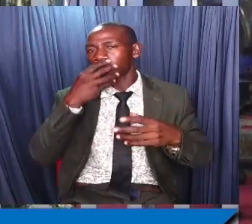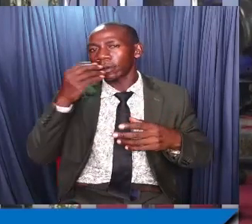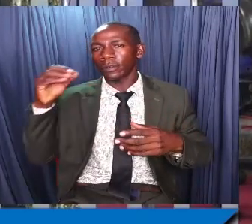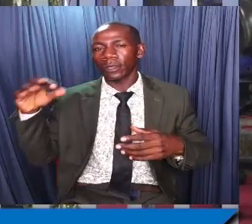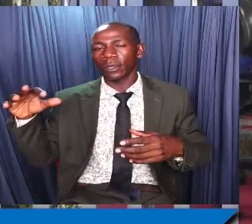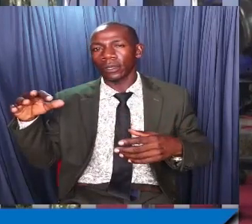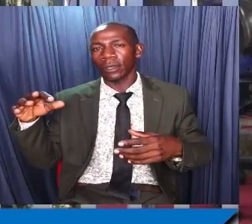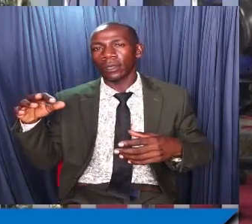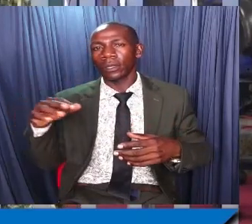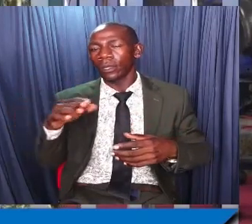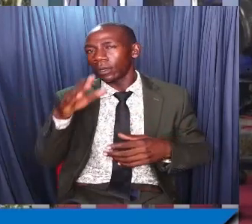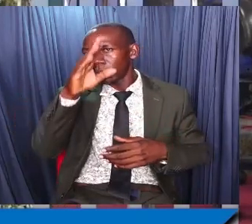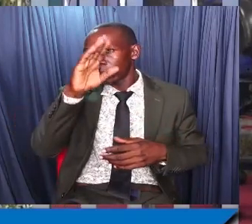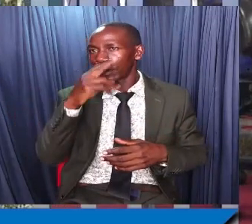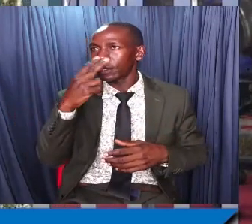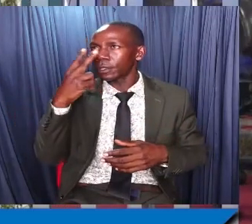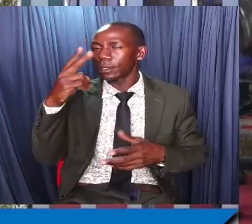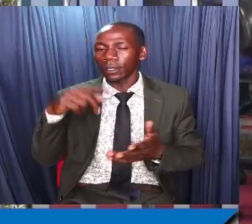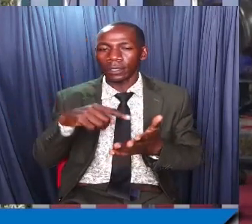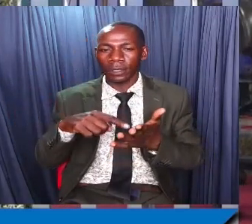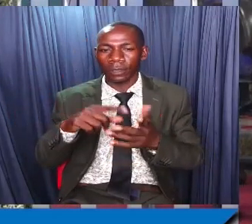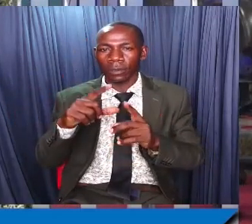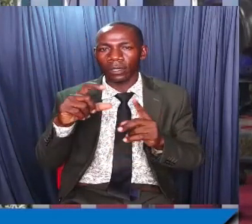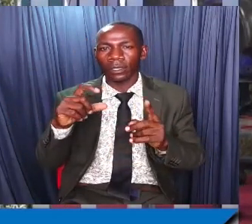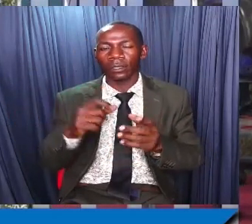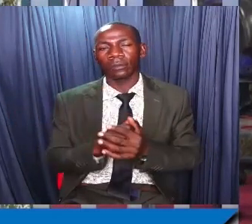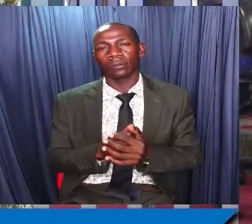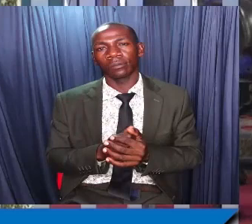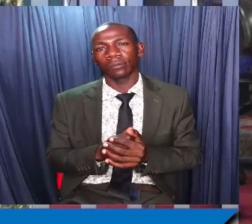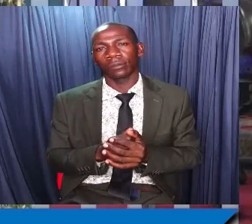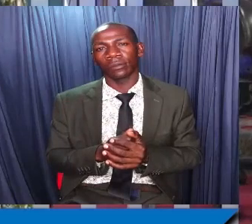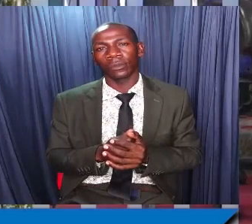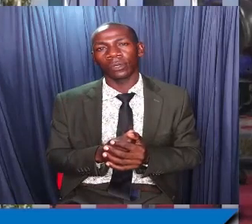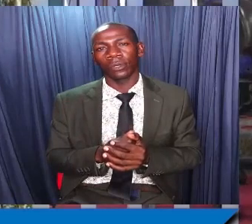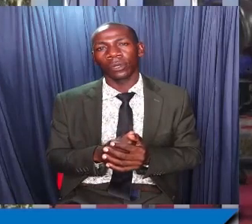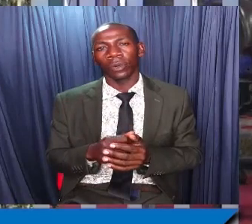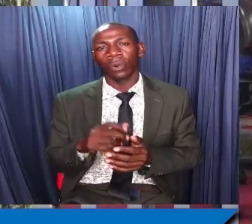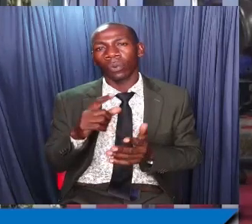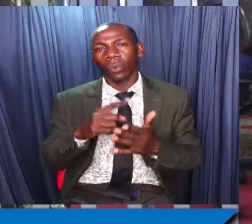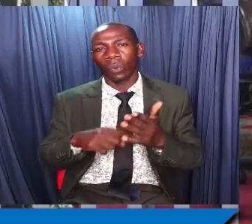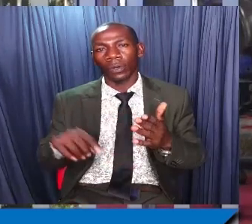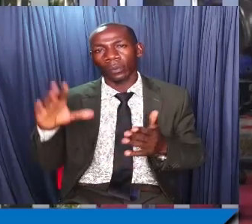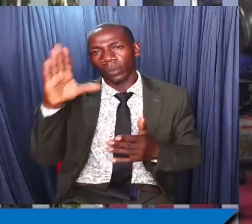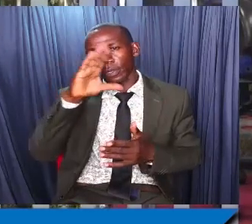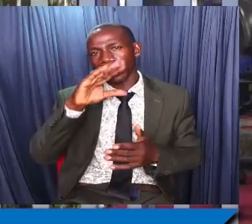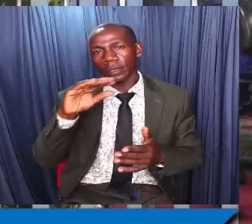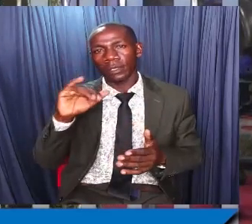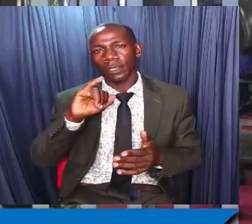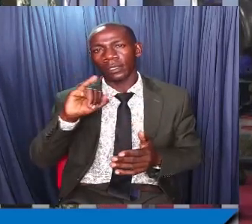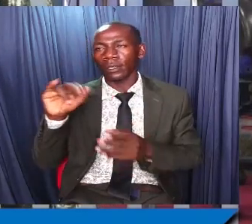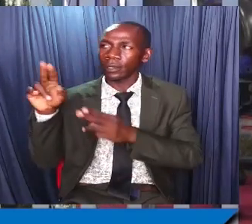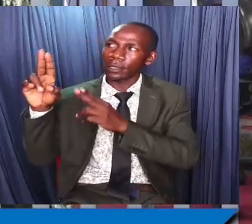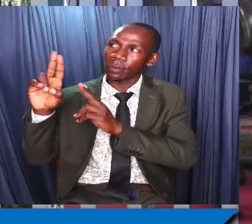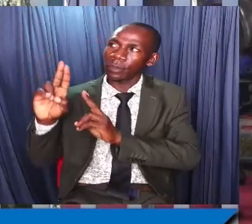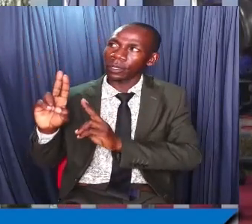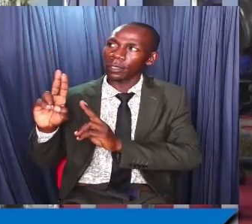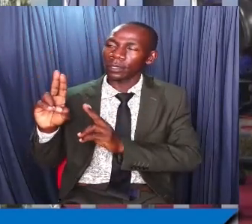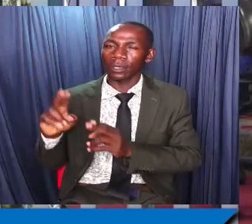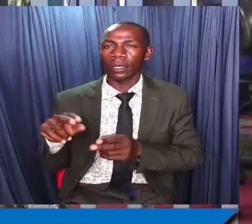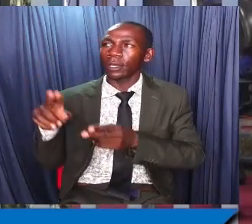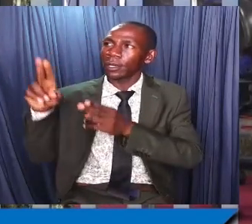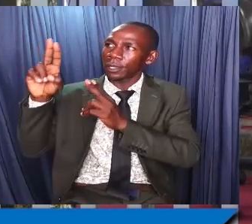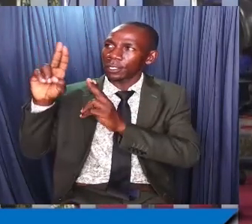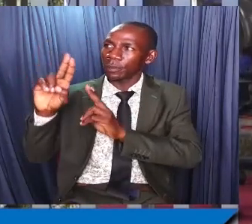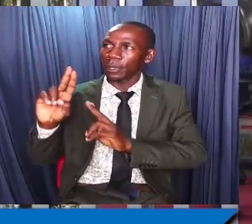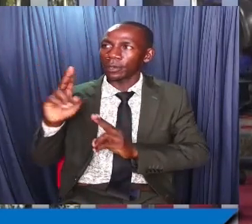repent curses. Na huku Mungu anaangalia hili neno. But God is looking at this word. Kitu mtu amekosa. What one lacks is honor. Kuheshimu